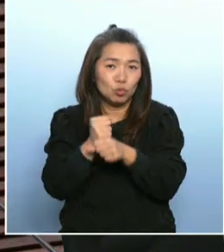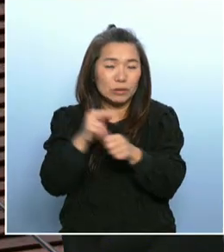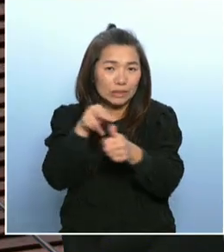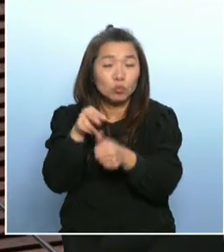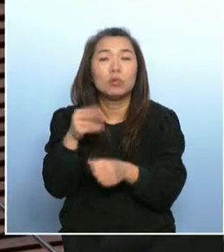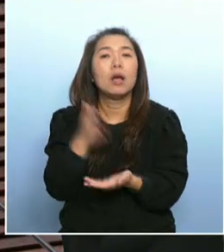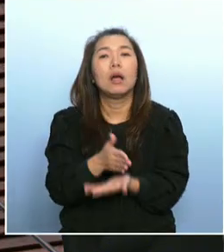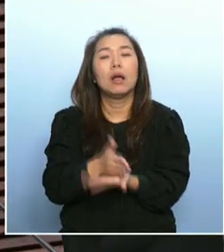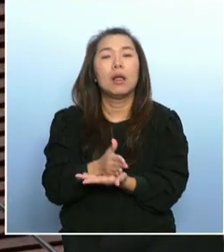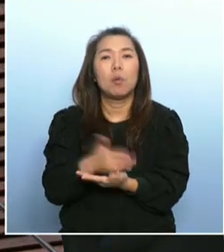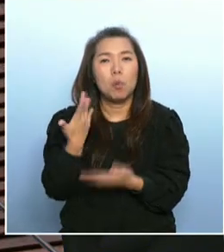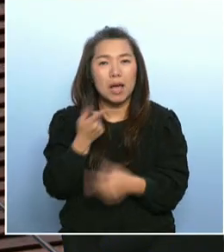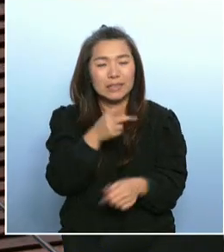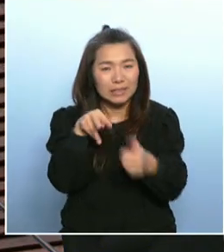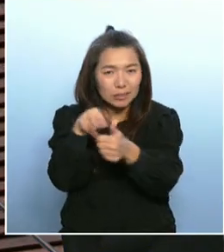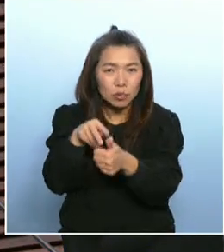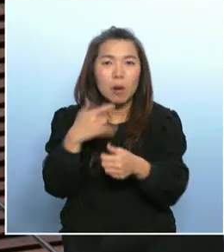carers